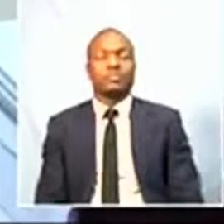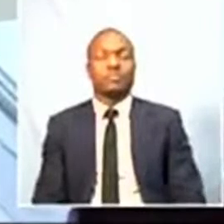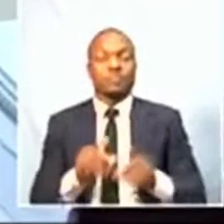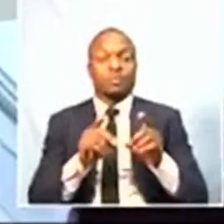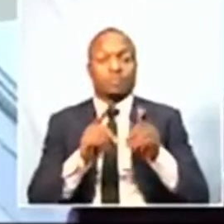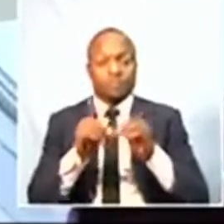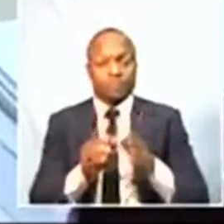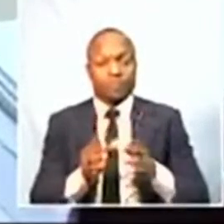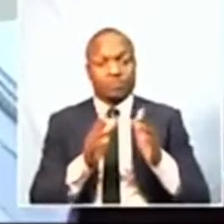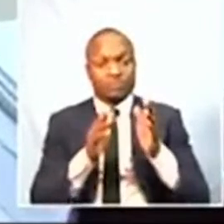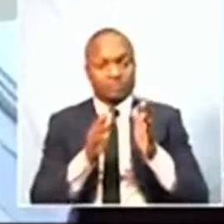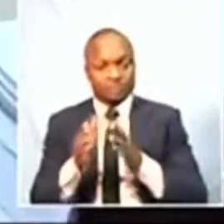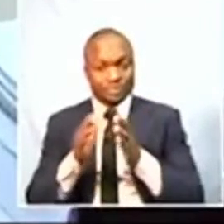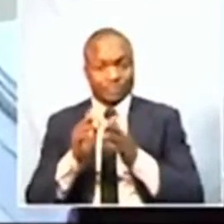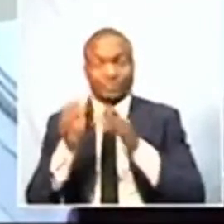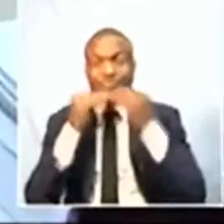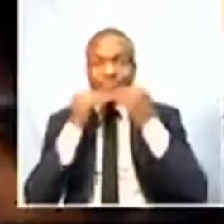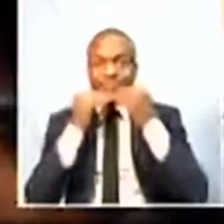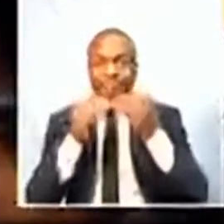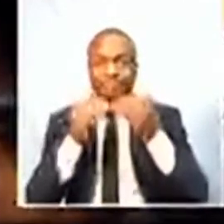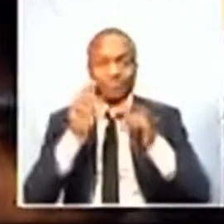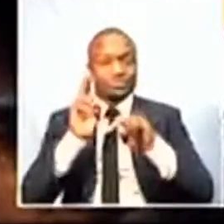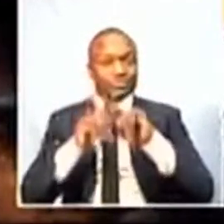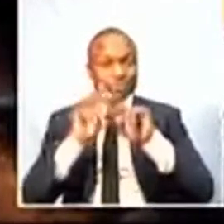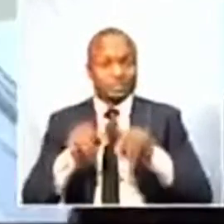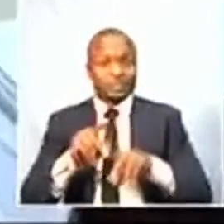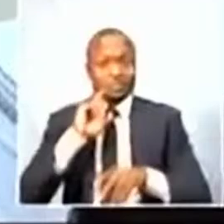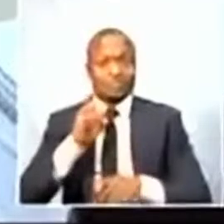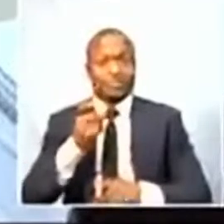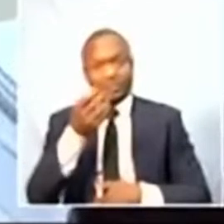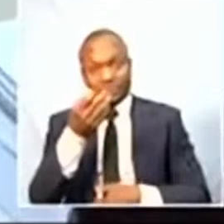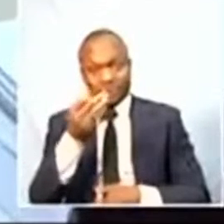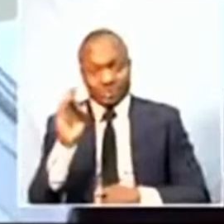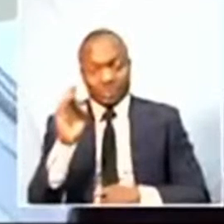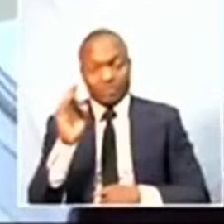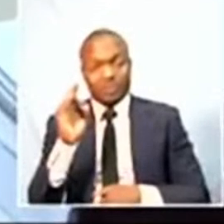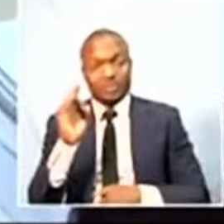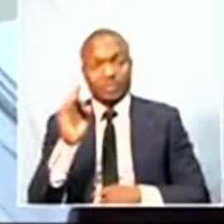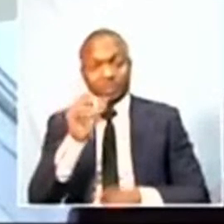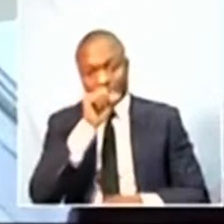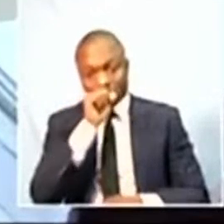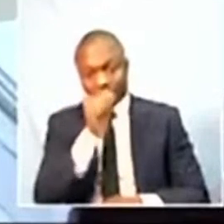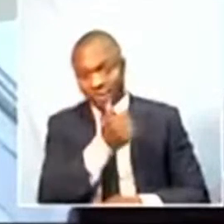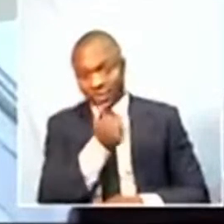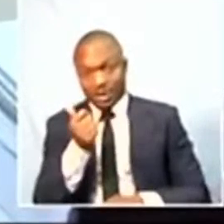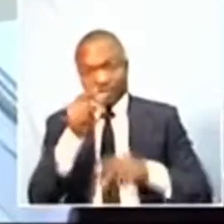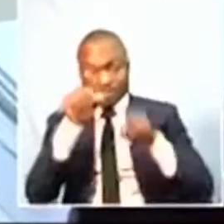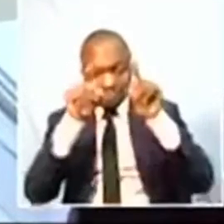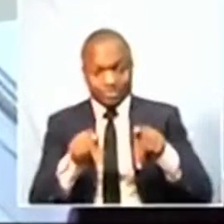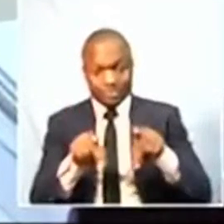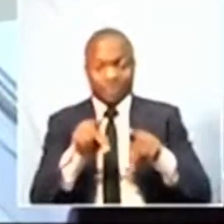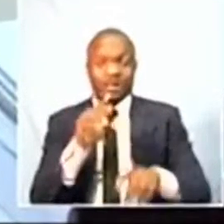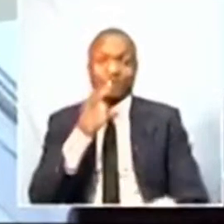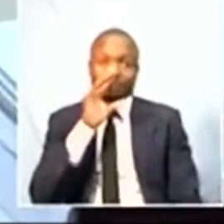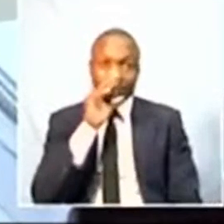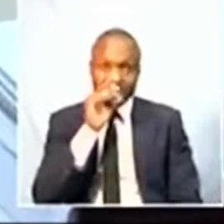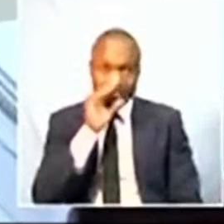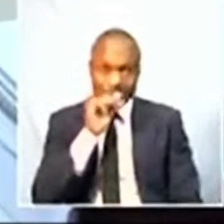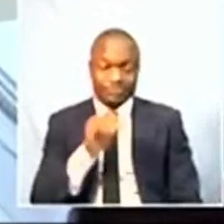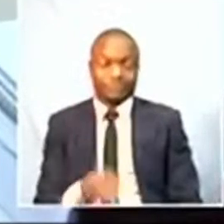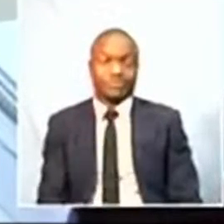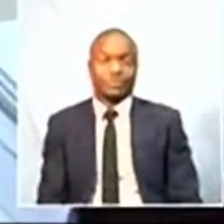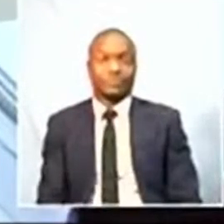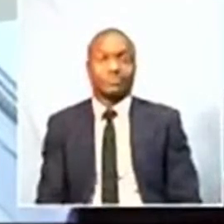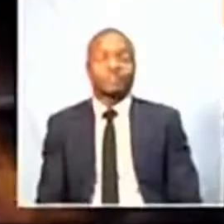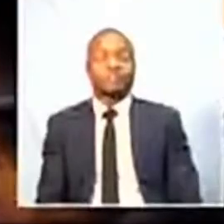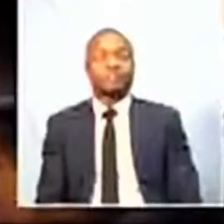Director Planning. Thank you, Chair. CS, you have to switch off your mic once the other person is talking. We will